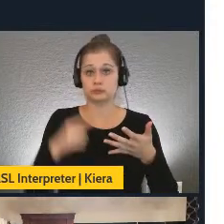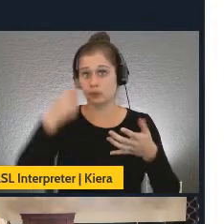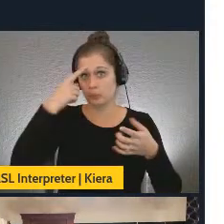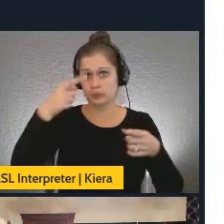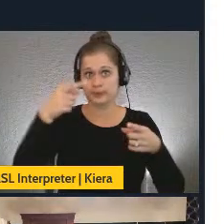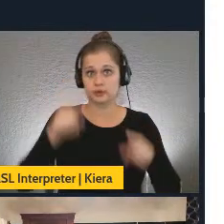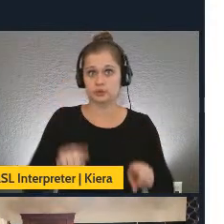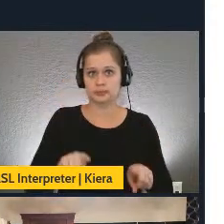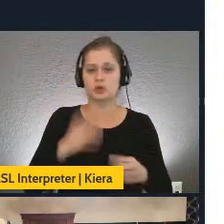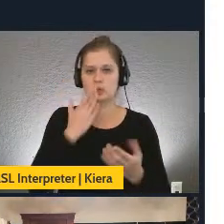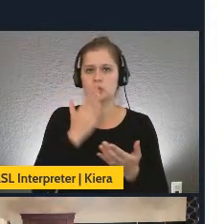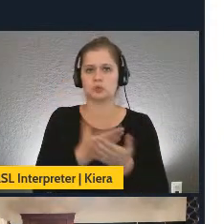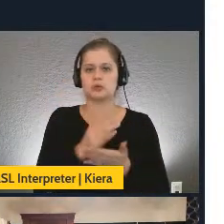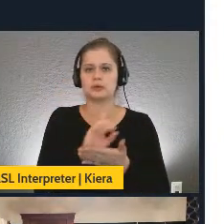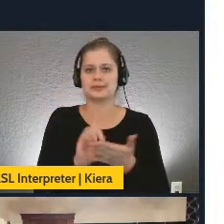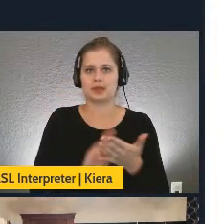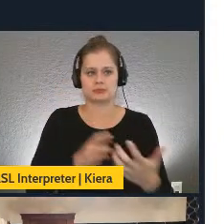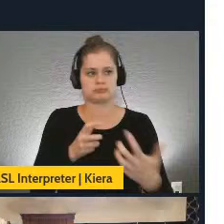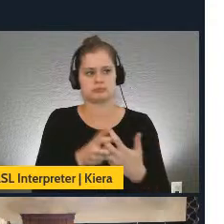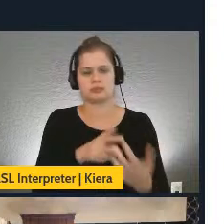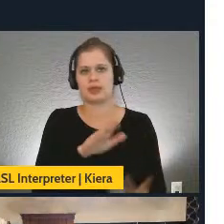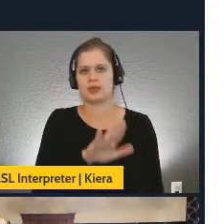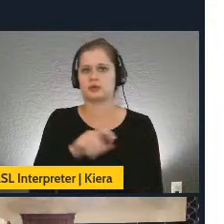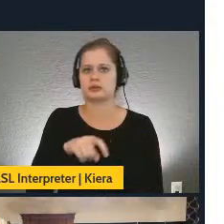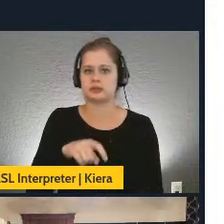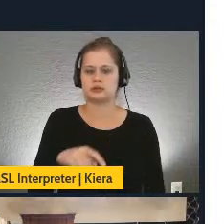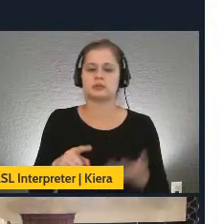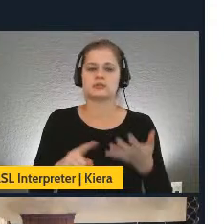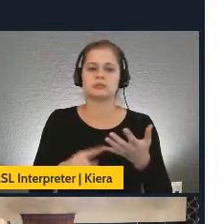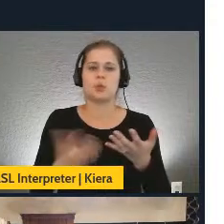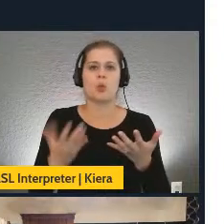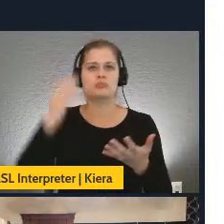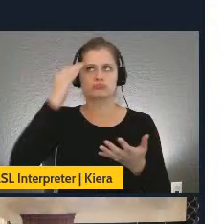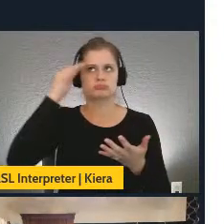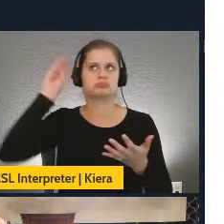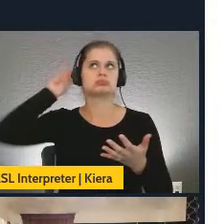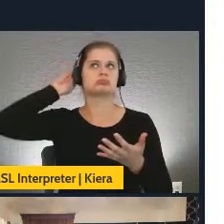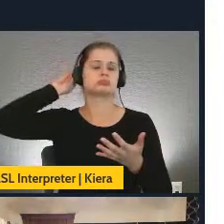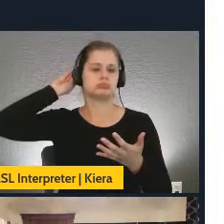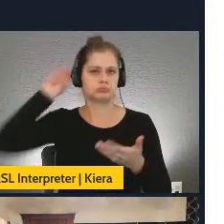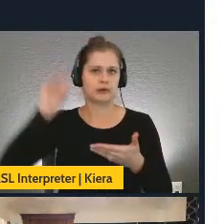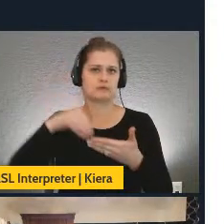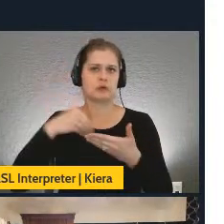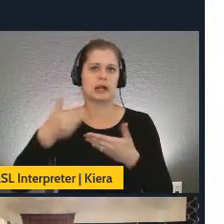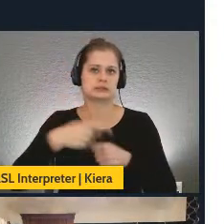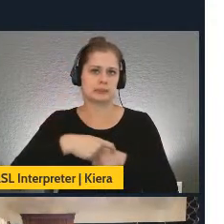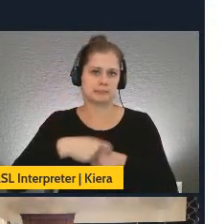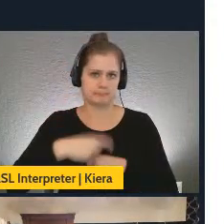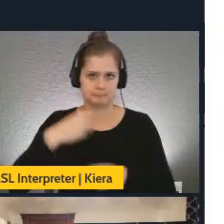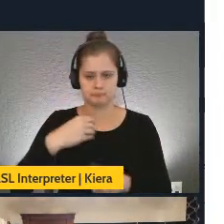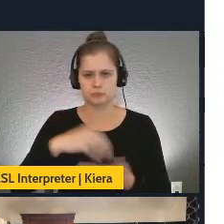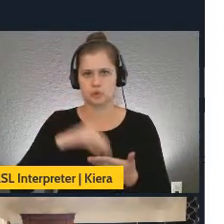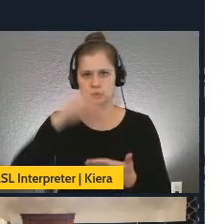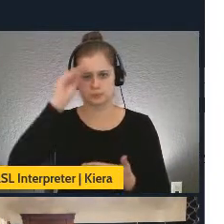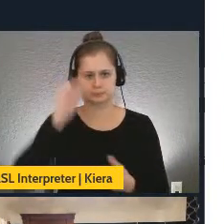good design for their needs. And then some of the takeaways that we have from those designs.